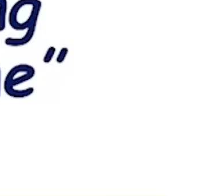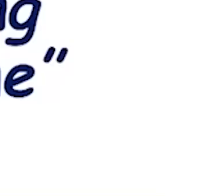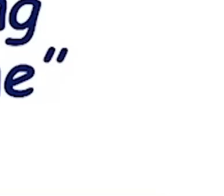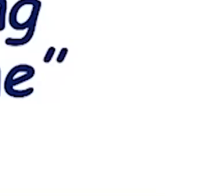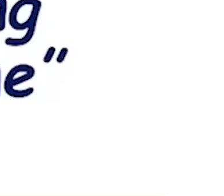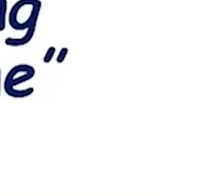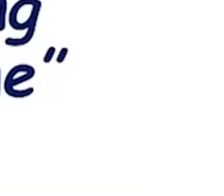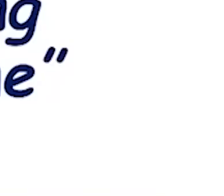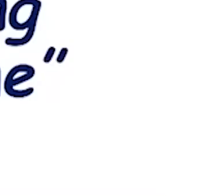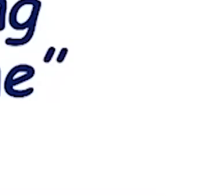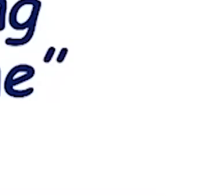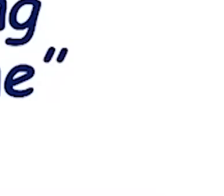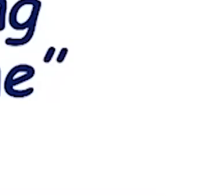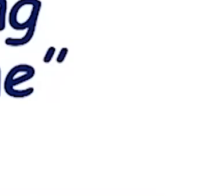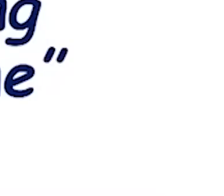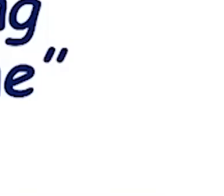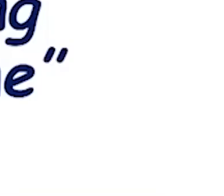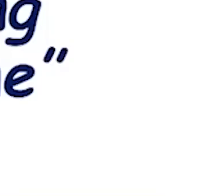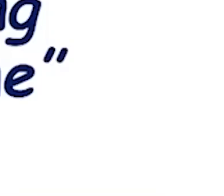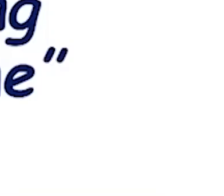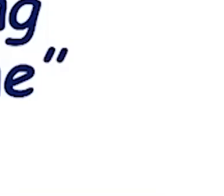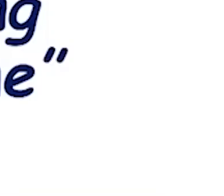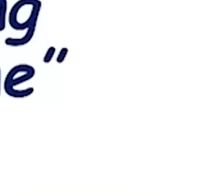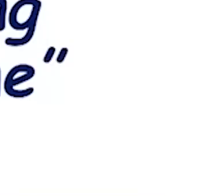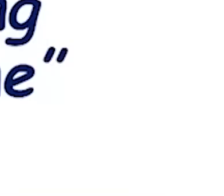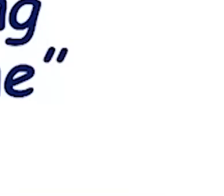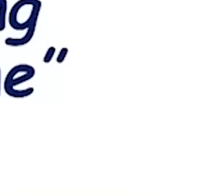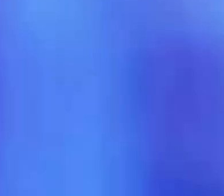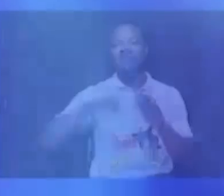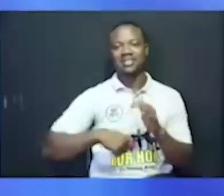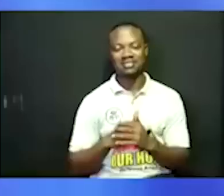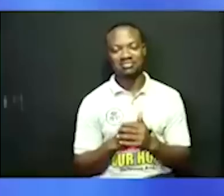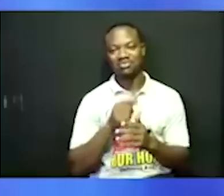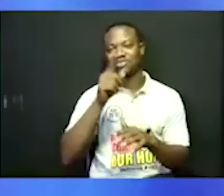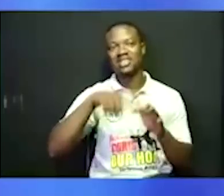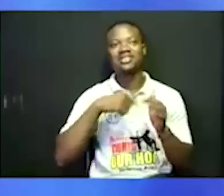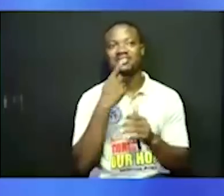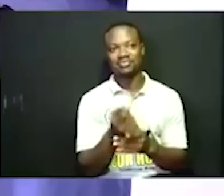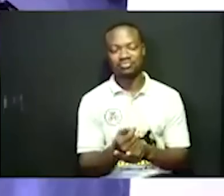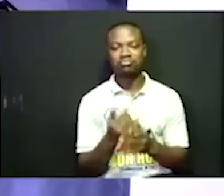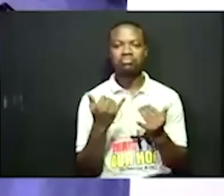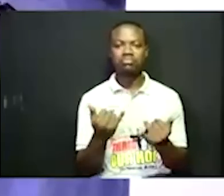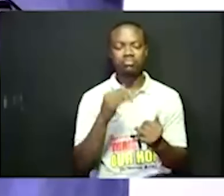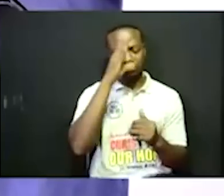You can never say. Let's begin from what Billy Graham